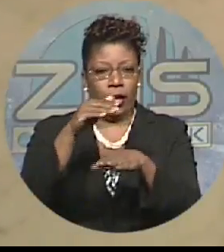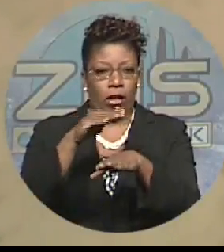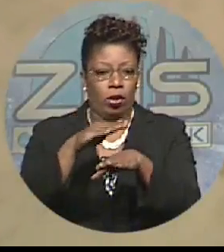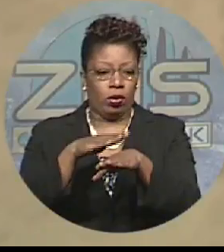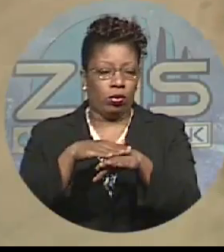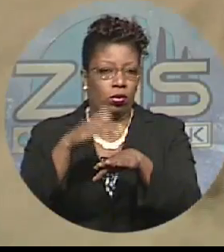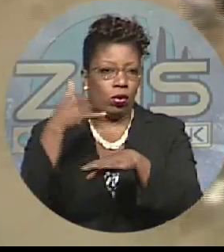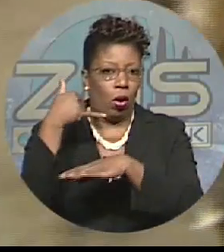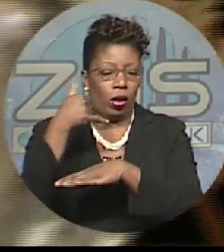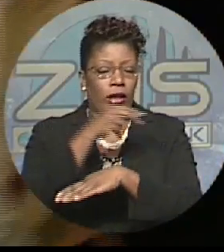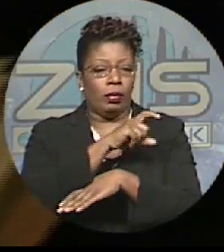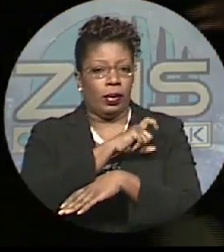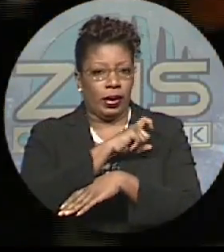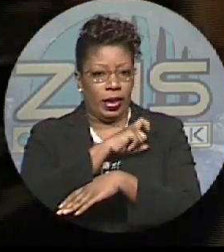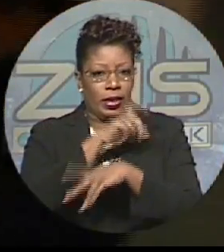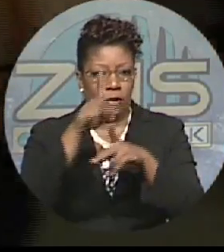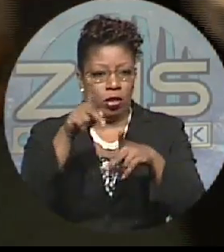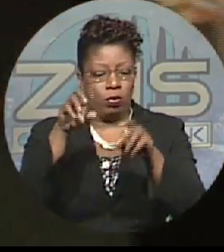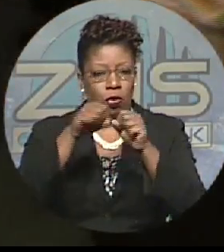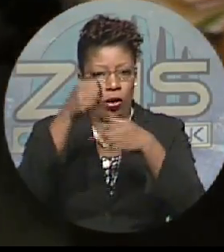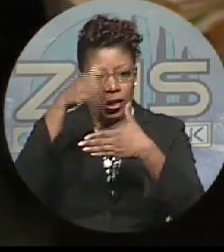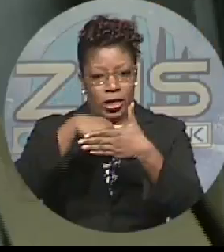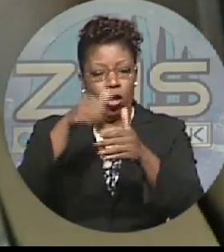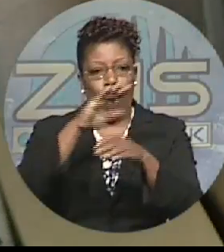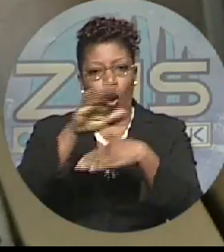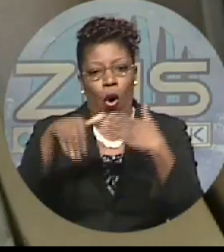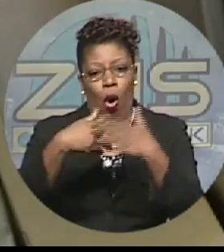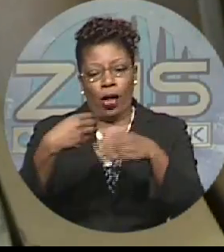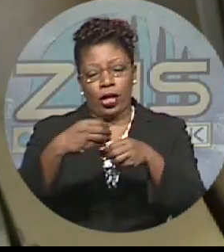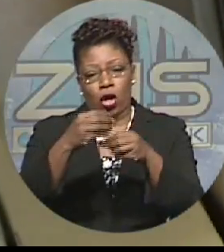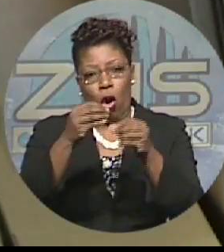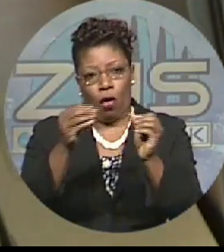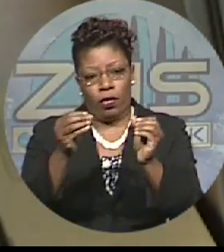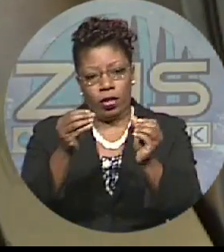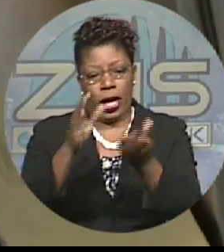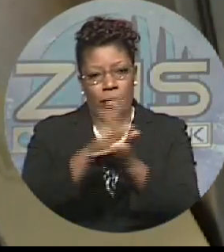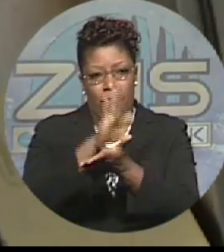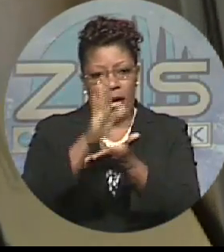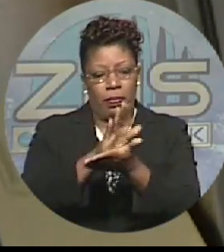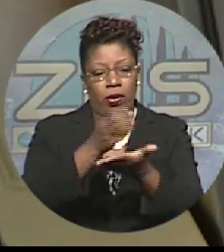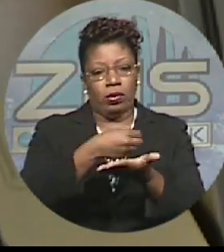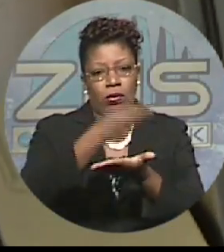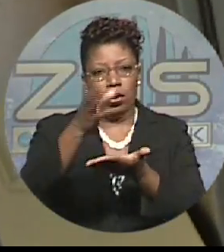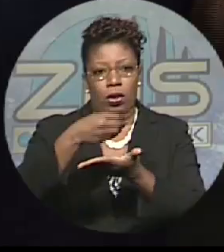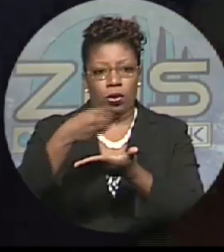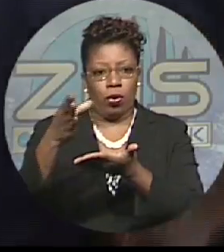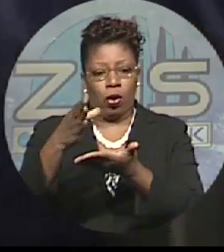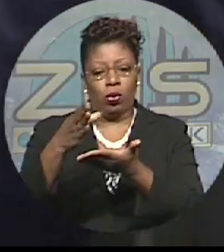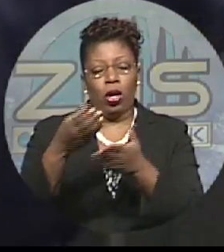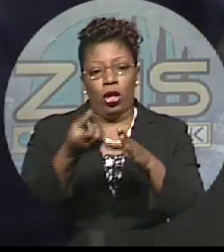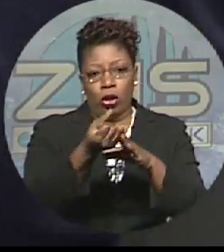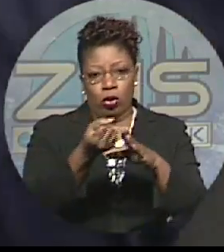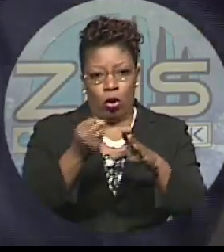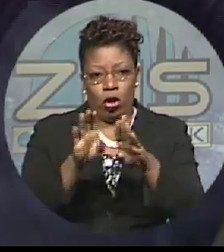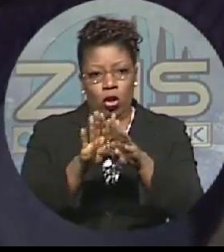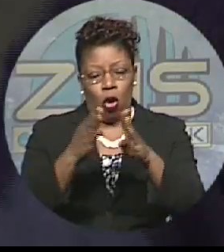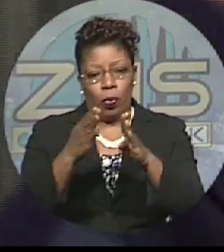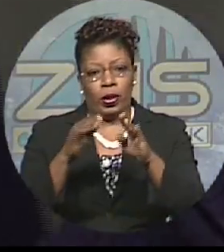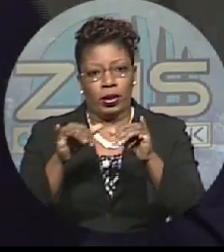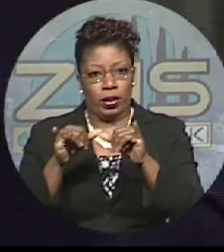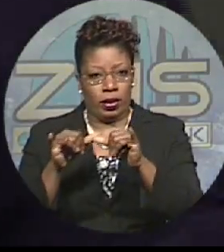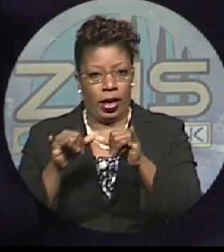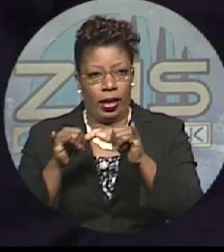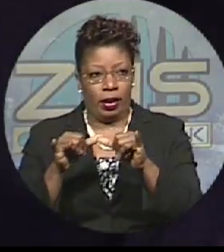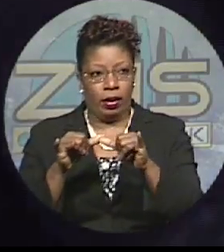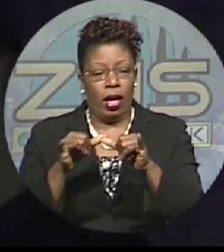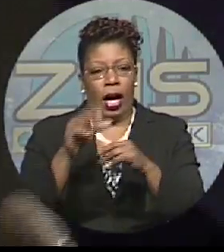discovered that vandals had broken into every office in the building. Papers had been thrown about, drawers left open, and more importantly,